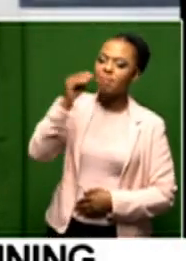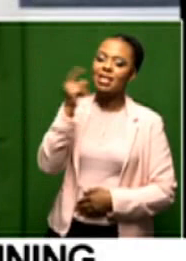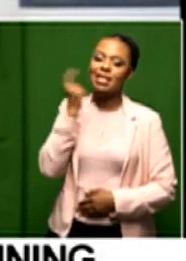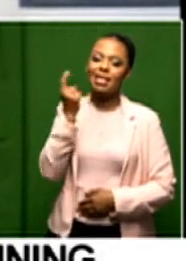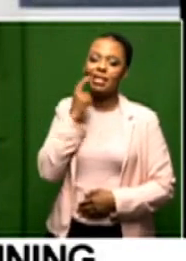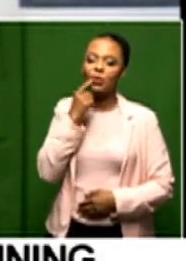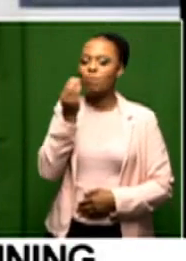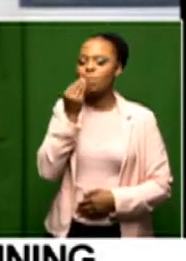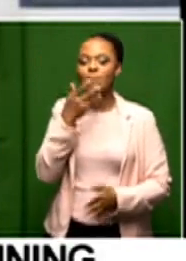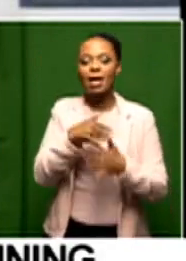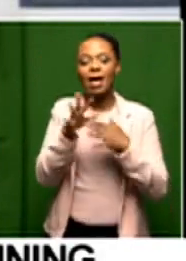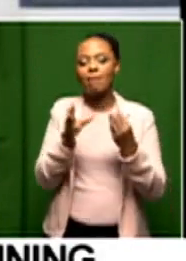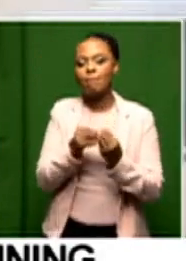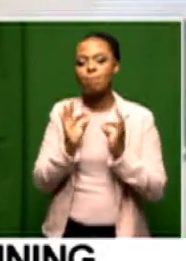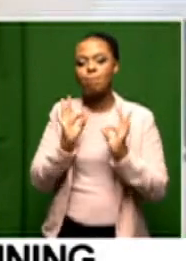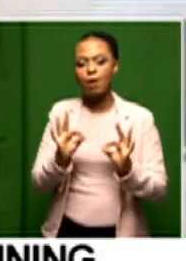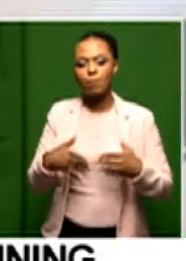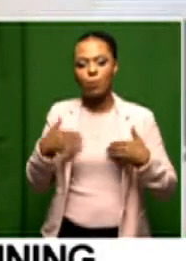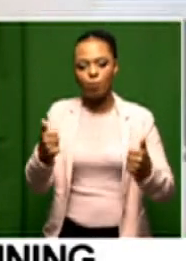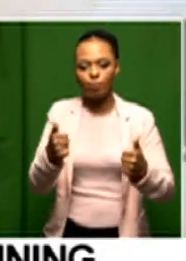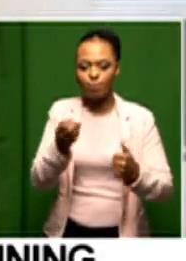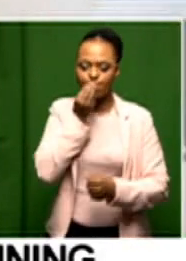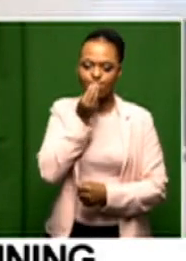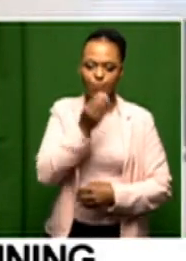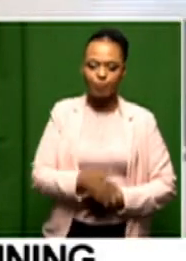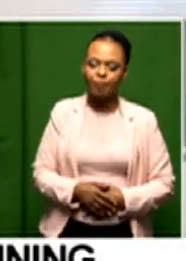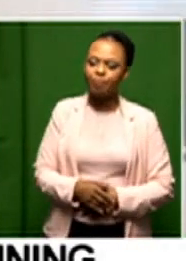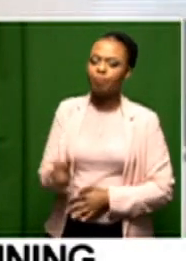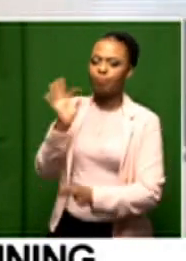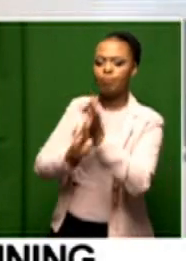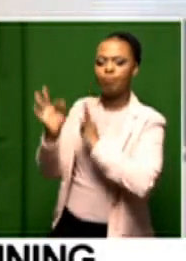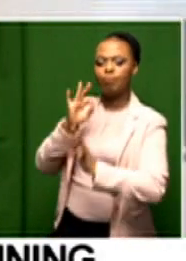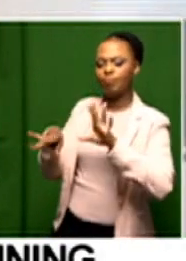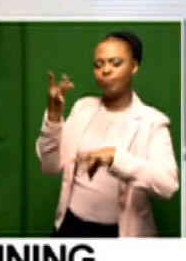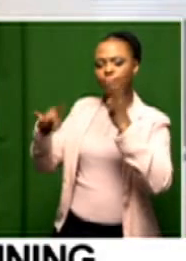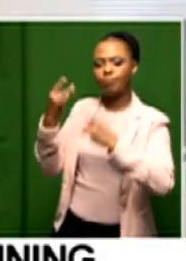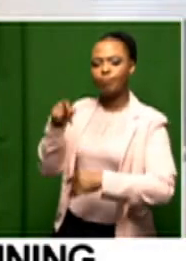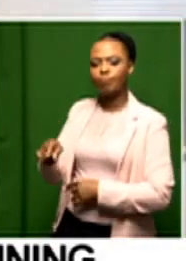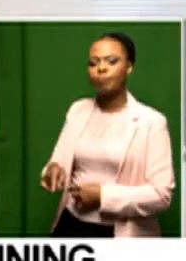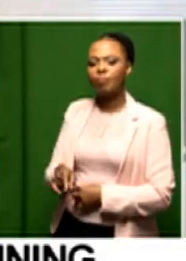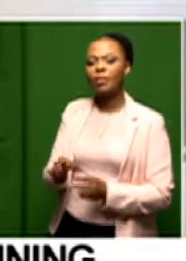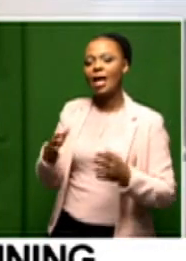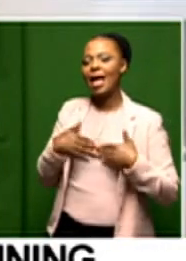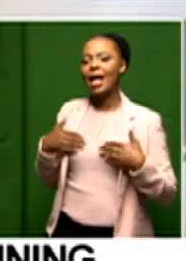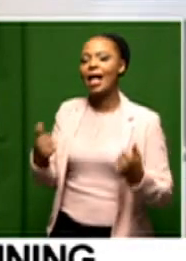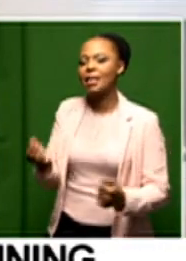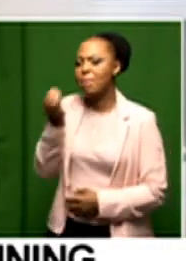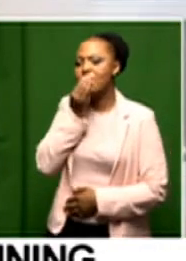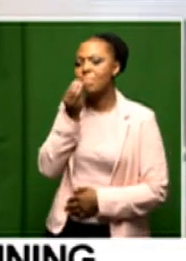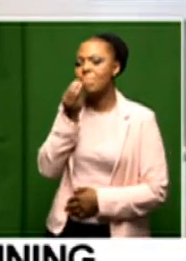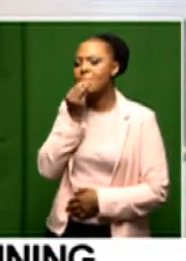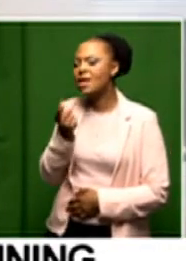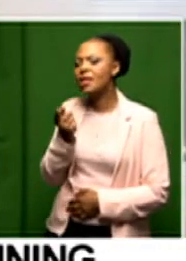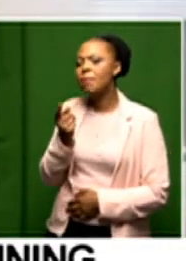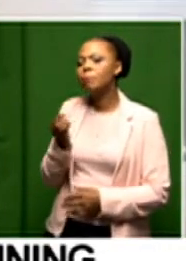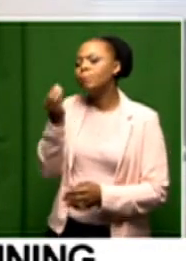them to eat well. And speaking of a varied diet, unpack for us how you describe a healthy meal. I mean, what sort of